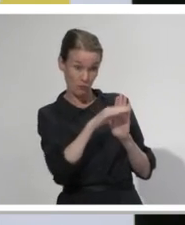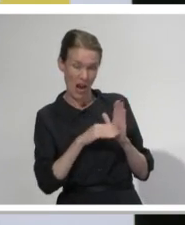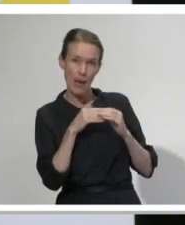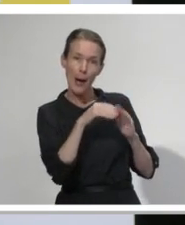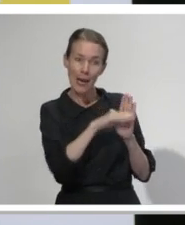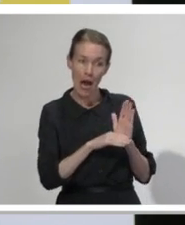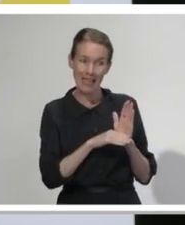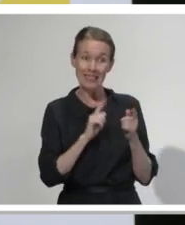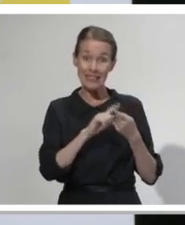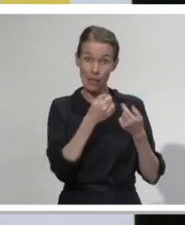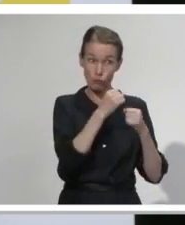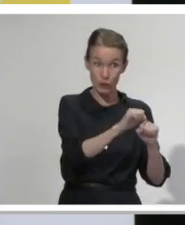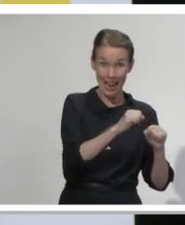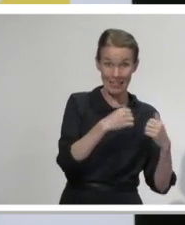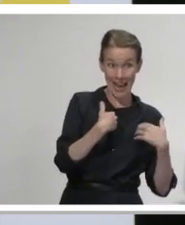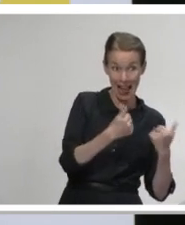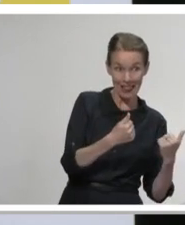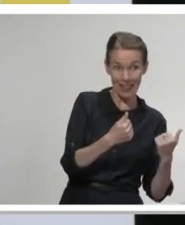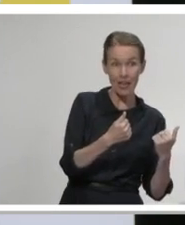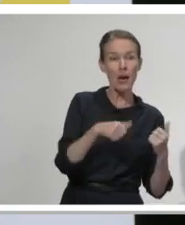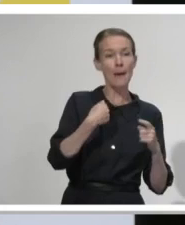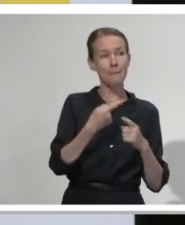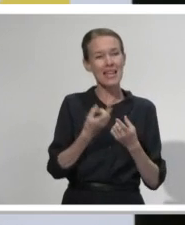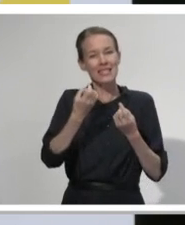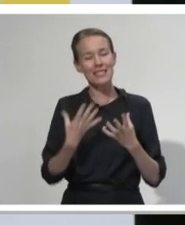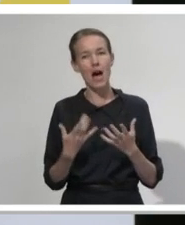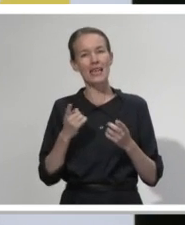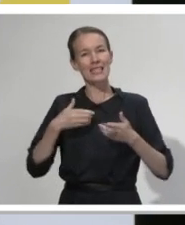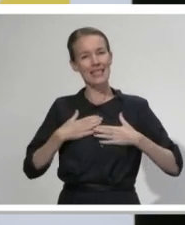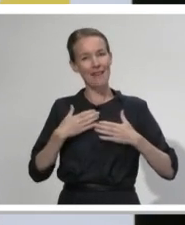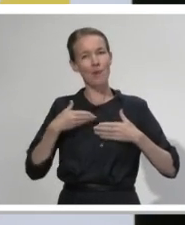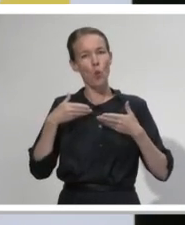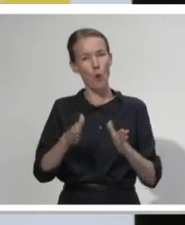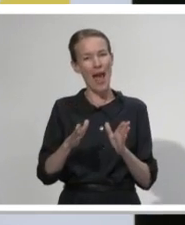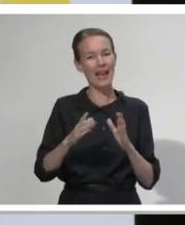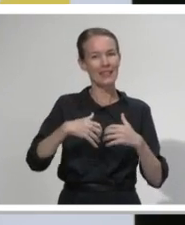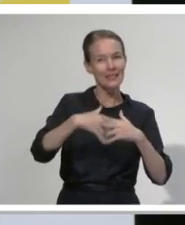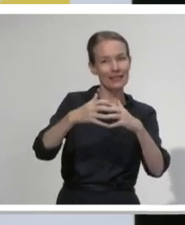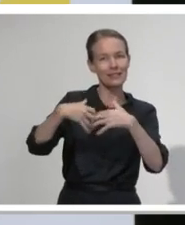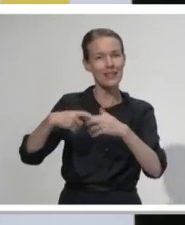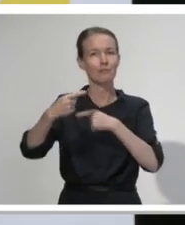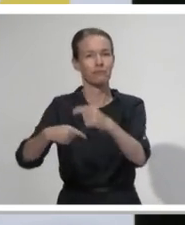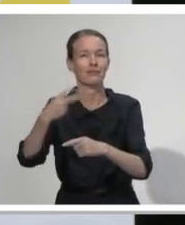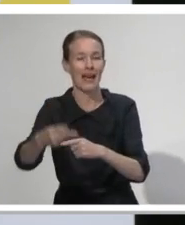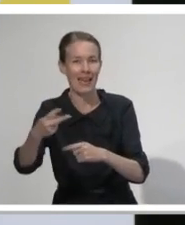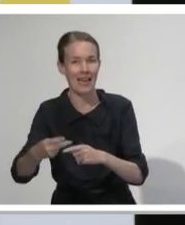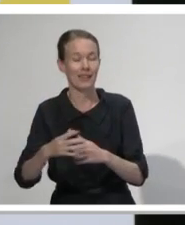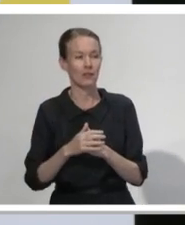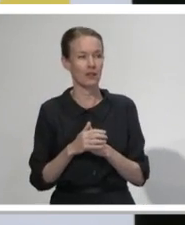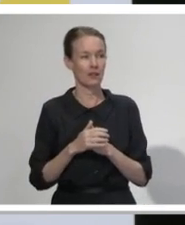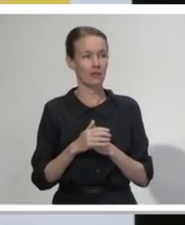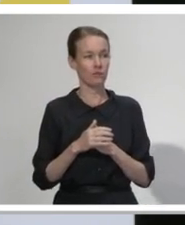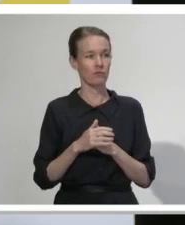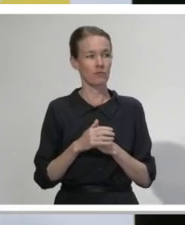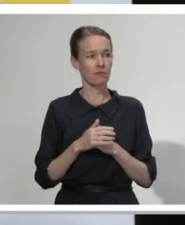to assess what can and can't happen in detail under Alert Level 2. And we'll have a lot more to say about that next week. At the high level, because the